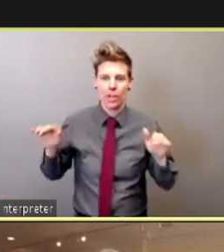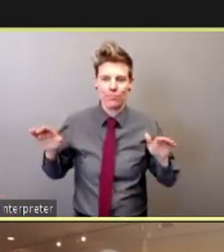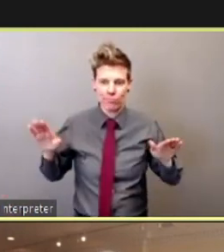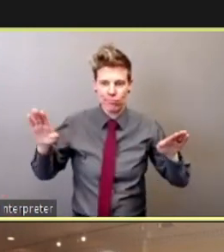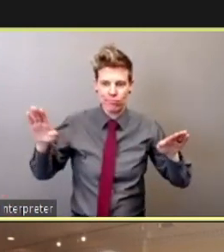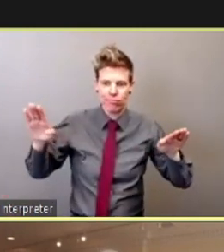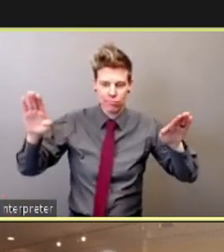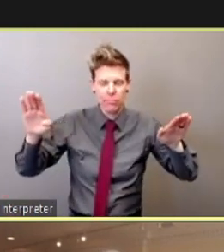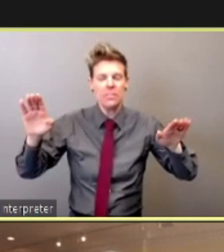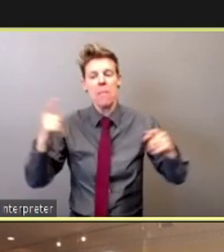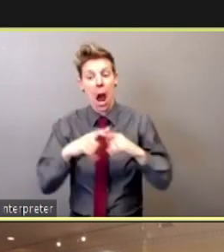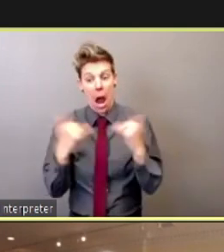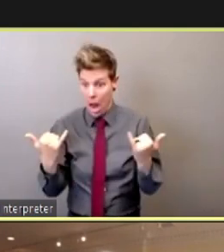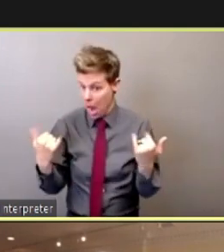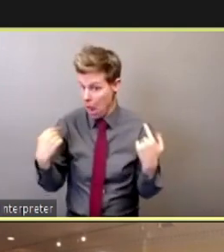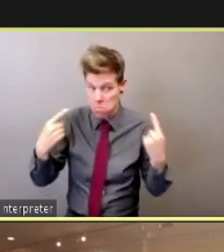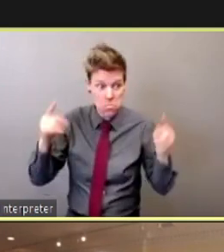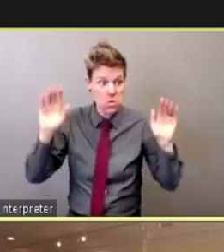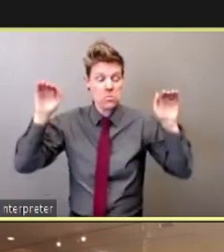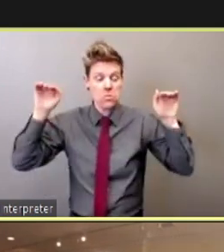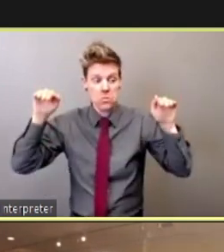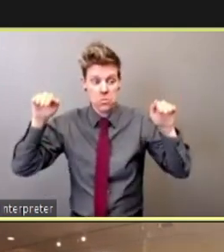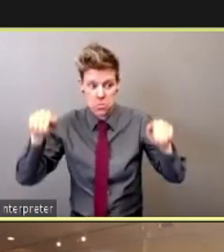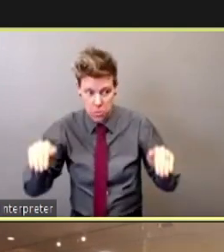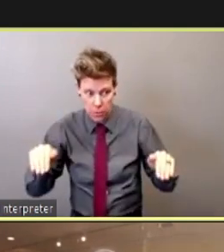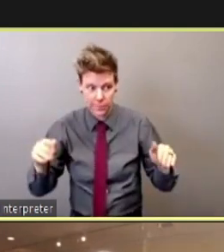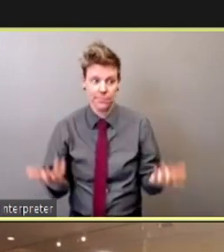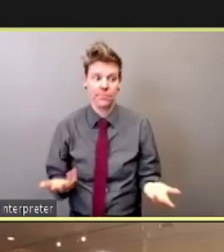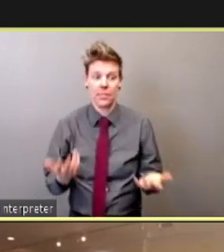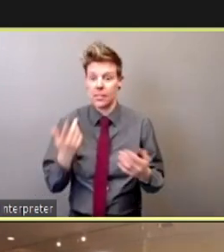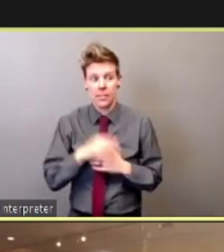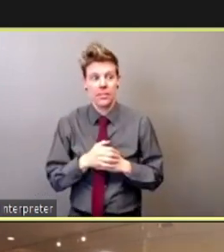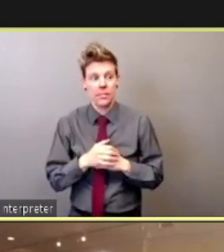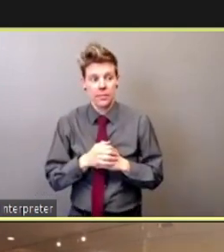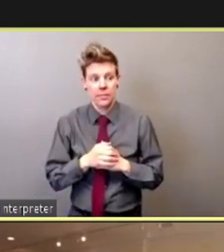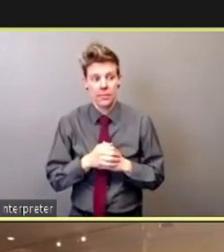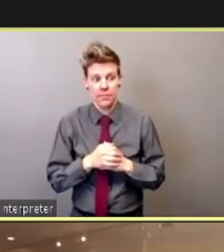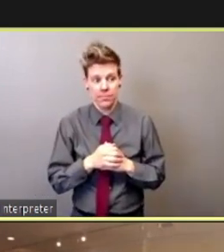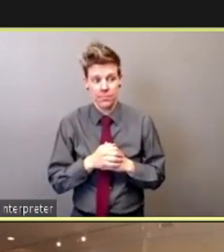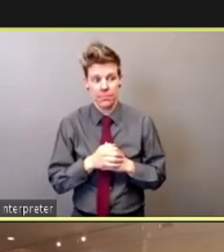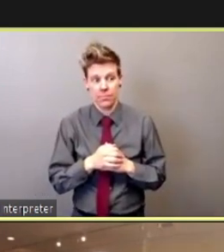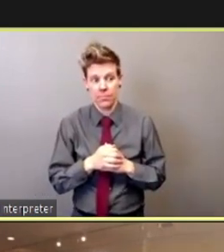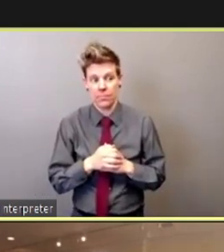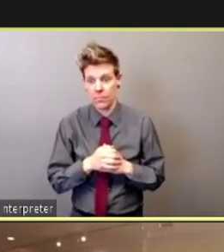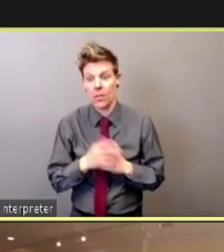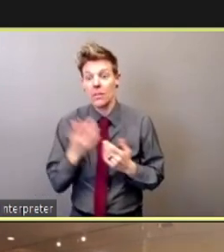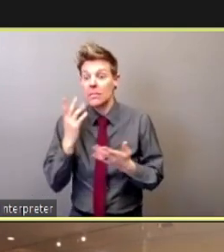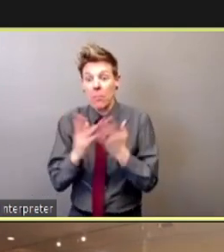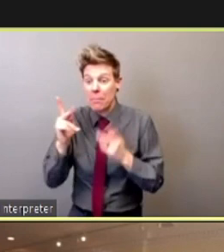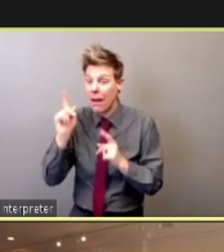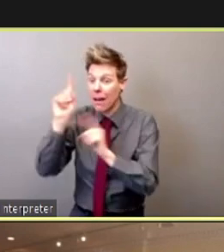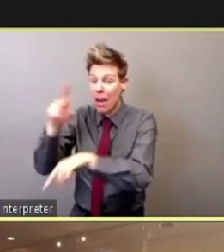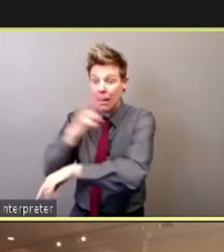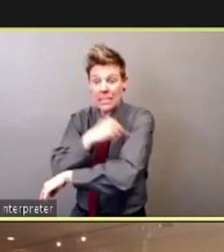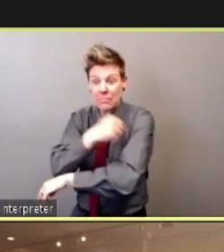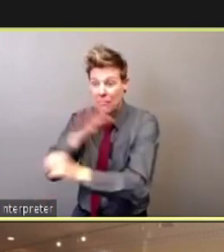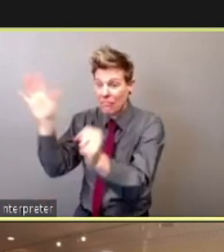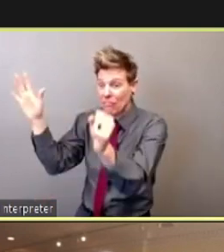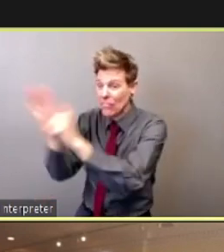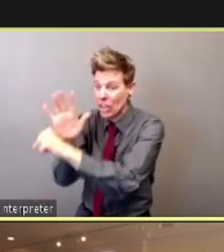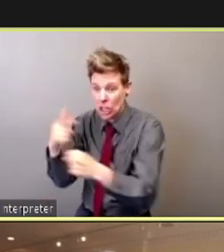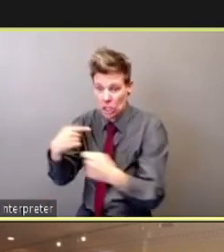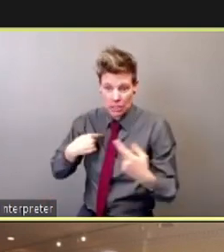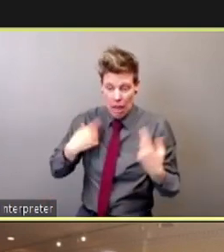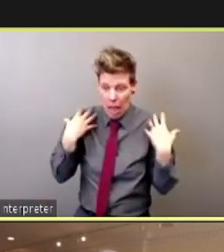immediately that we lose them before they can access healthcare treatment or hospital care. And so I don't want folks to let down